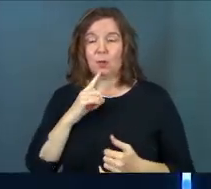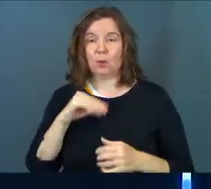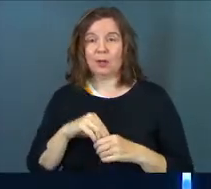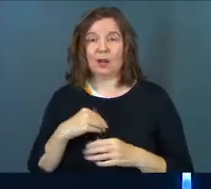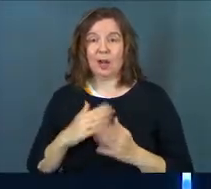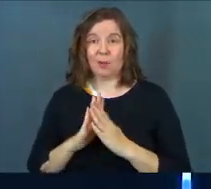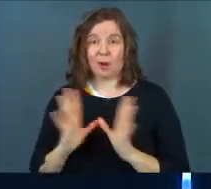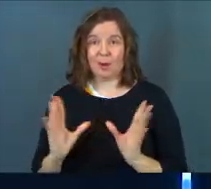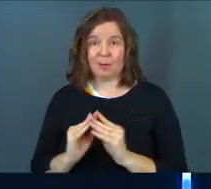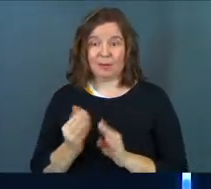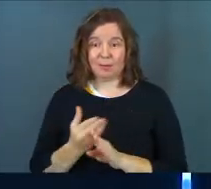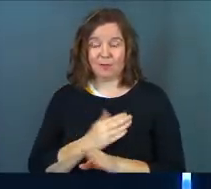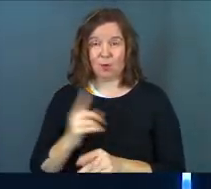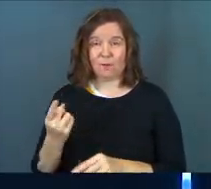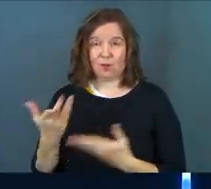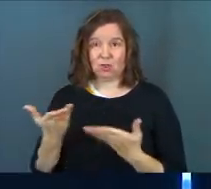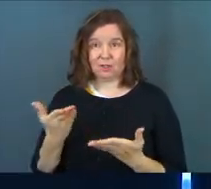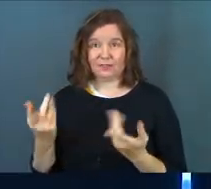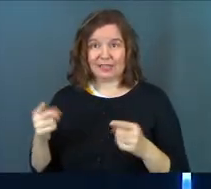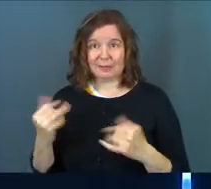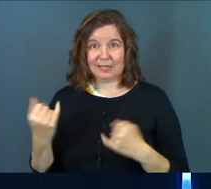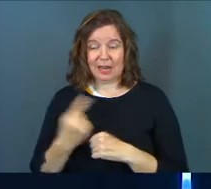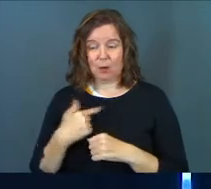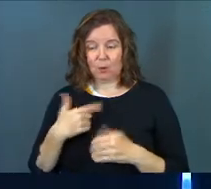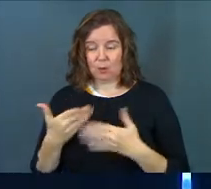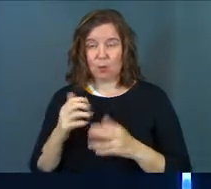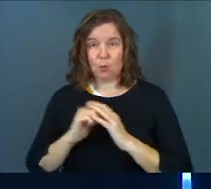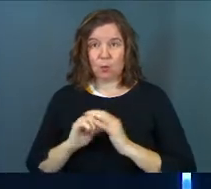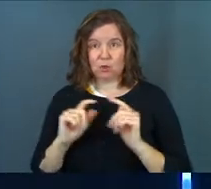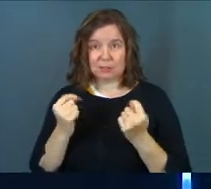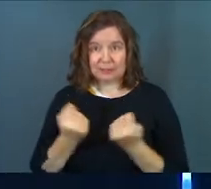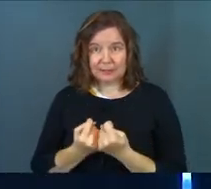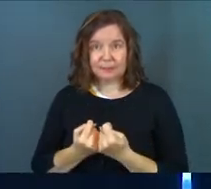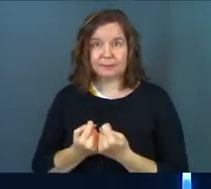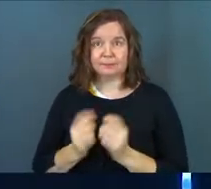were in our prayer meeting before first service happened today, and we're in there